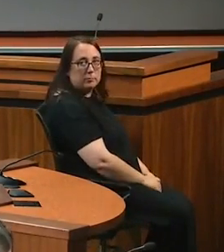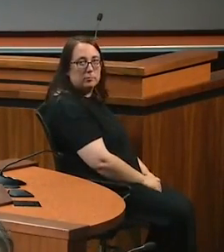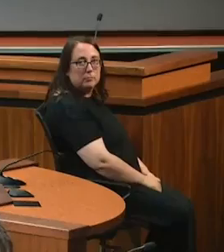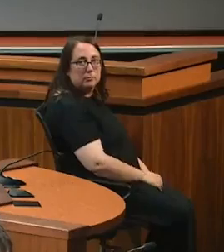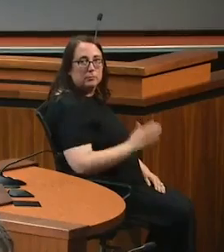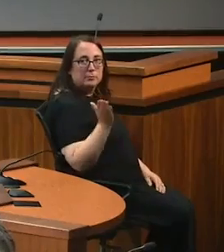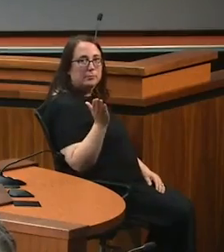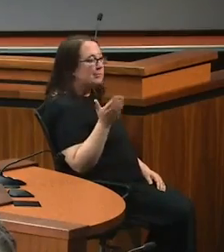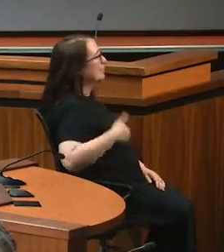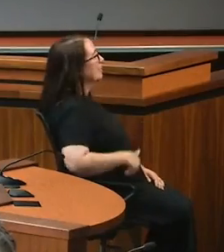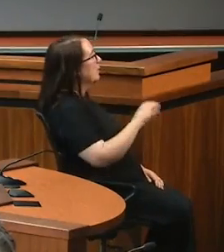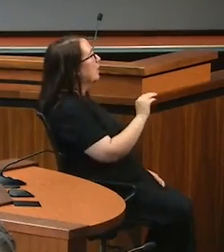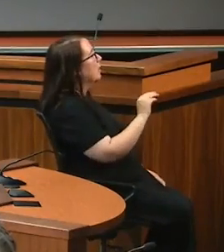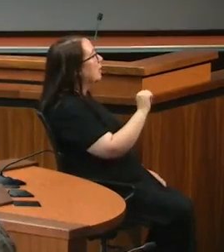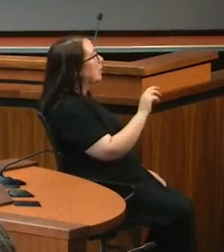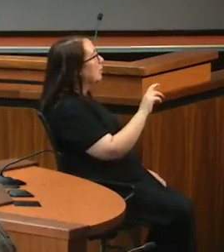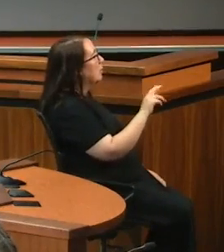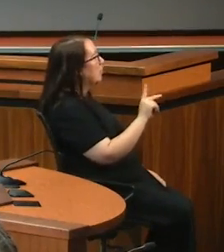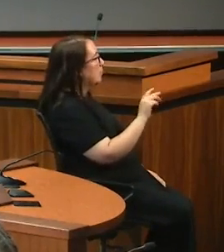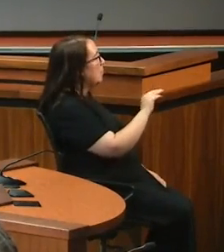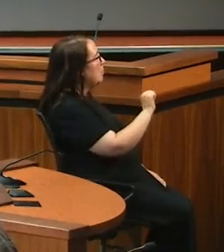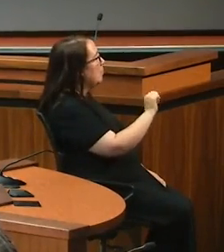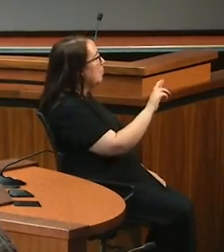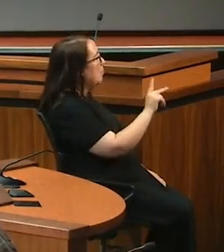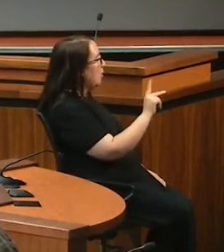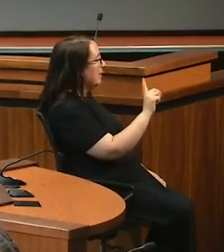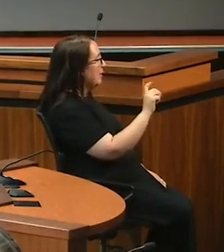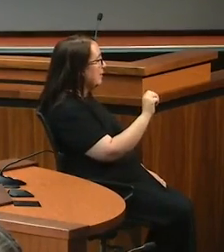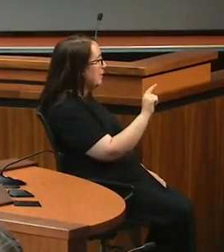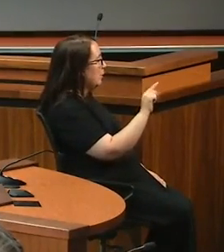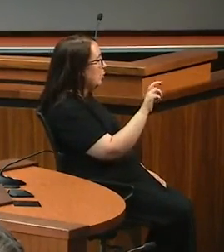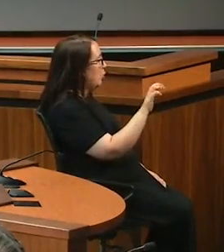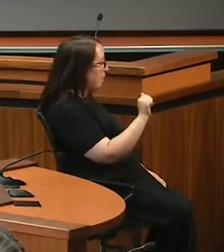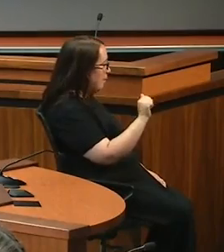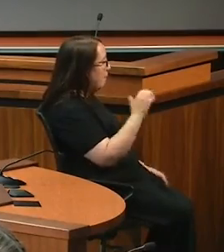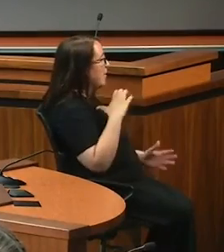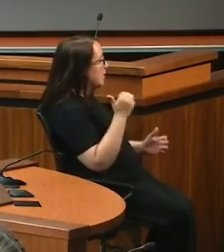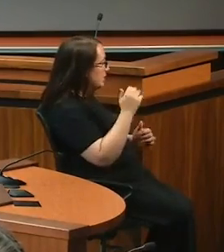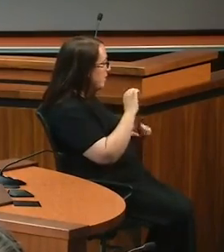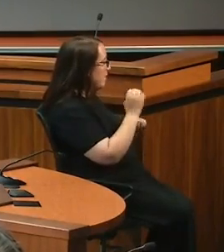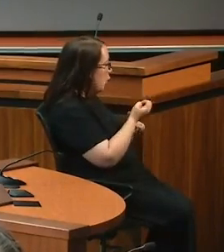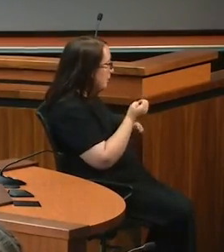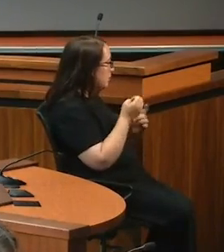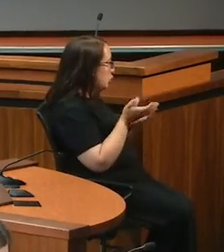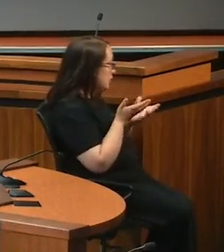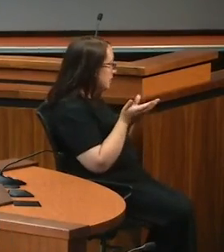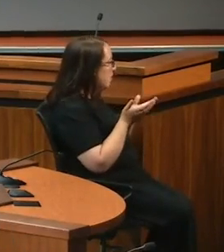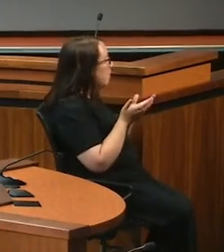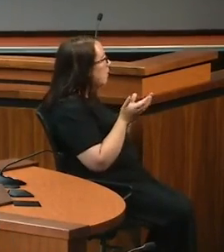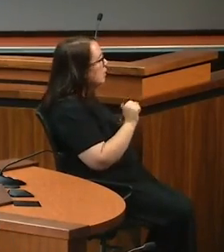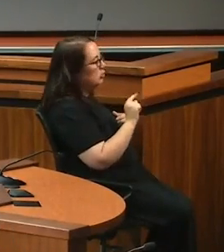I'll just repeat, I'm Mark DeLuca. I'm Deputy Director of Public Works and the Chief of Environmental Services, of which the